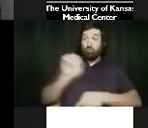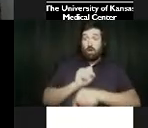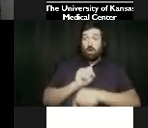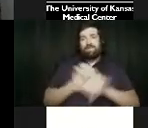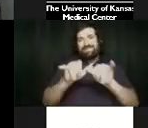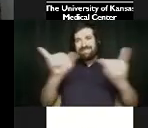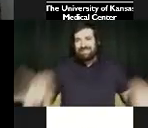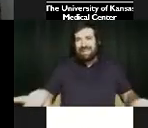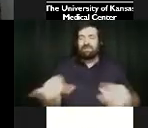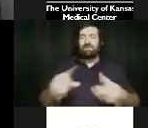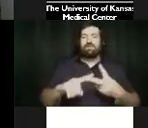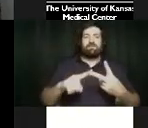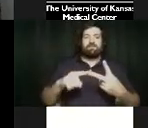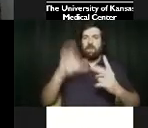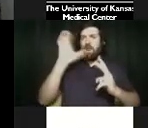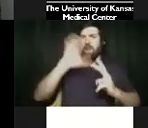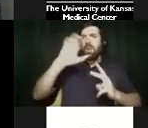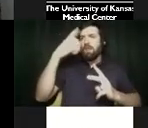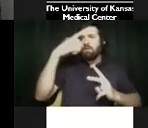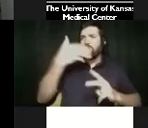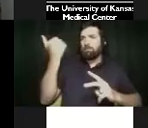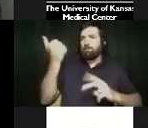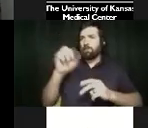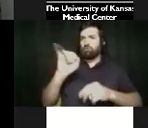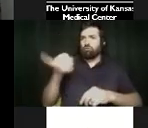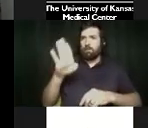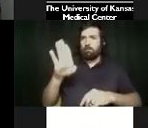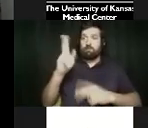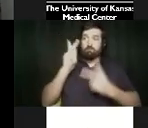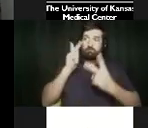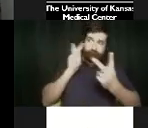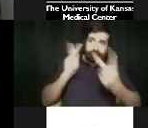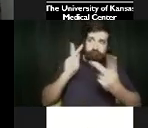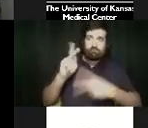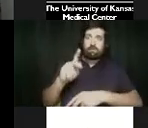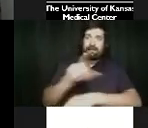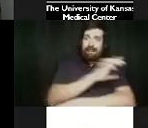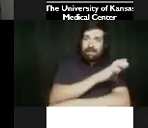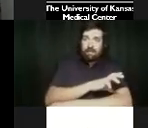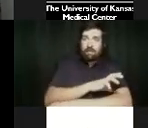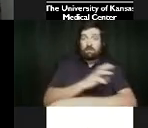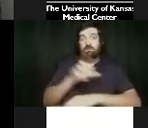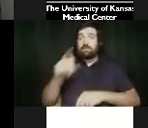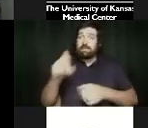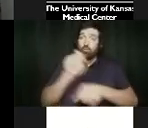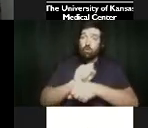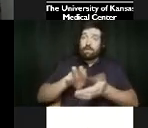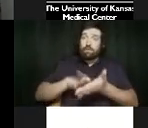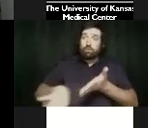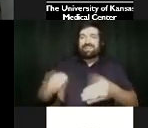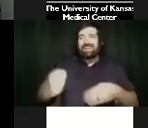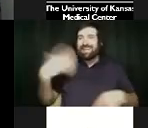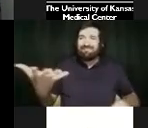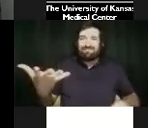better job. If they are seeing you in a clinic setting and they need a work excuse, give them a work excuse. It would